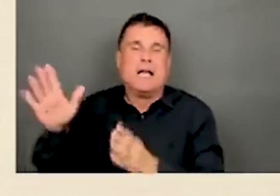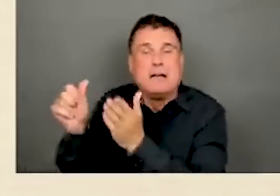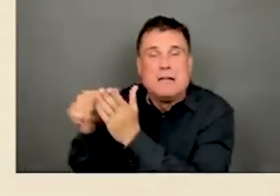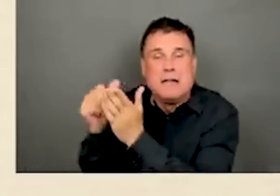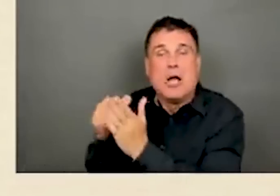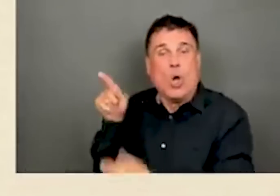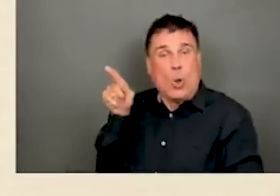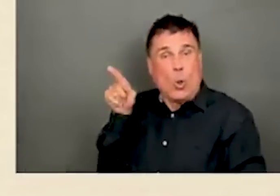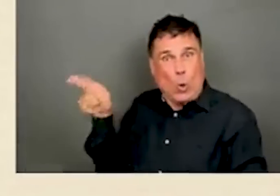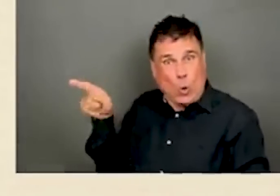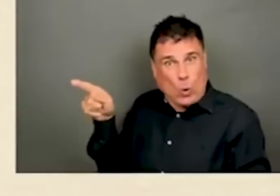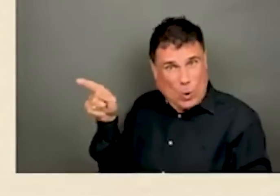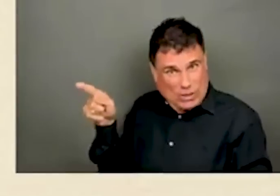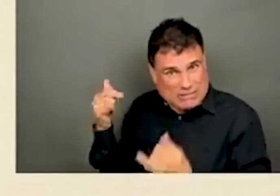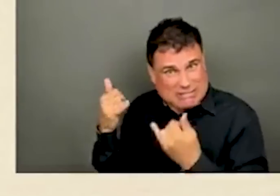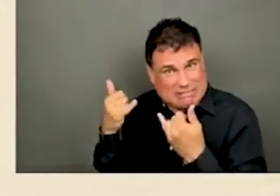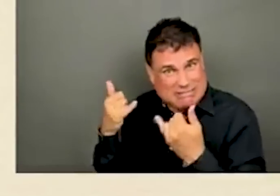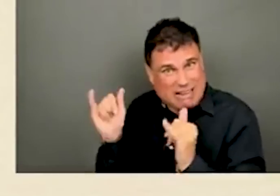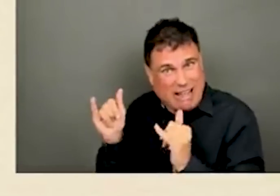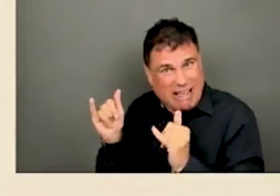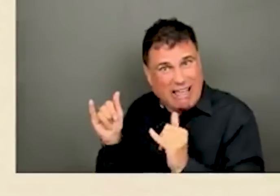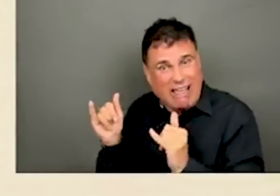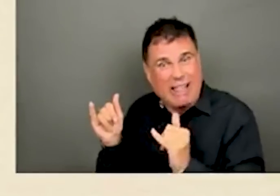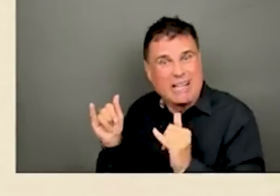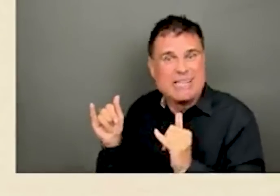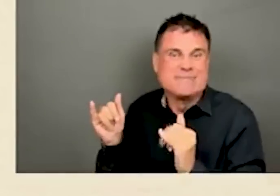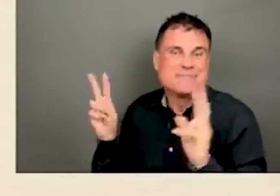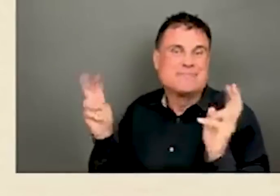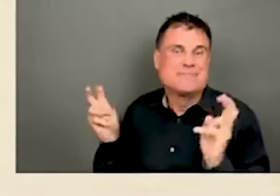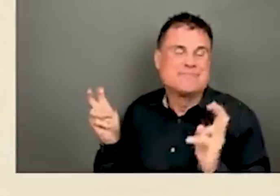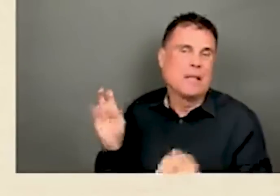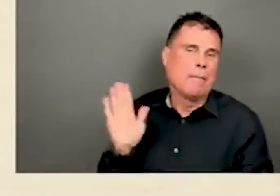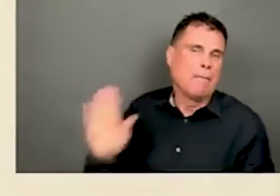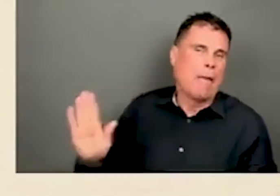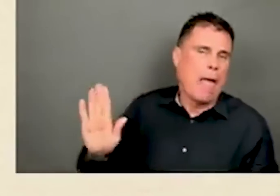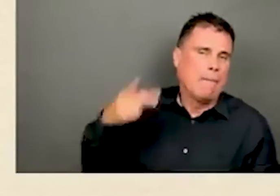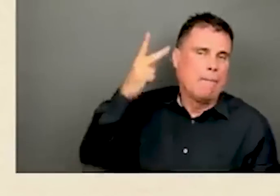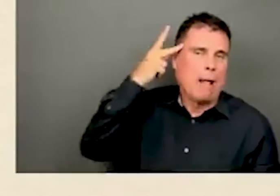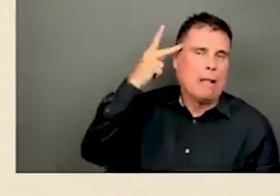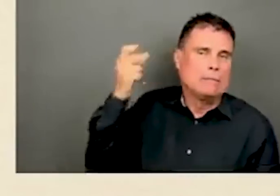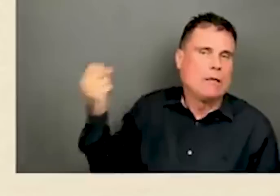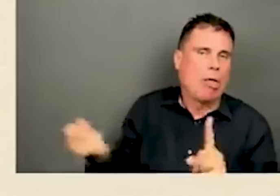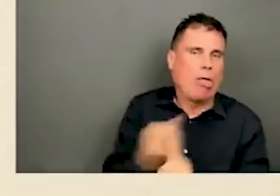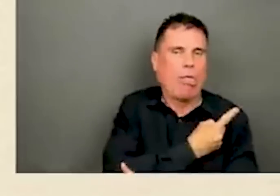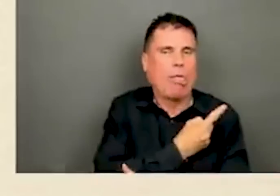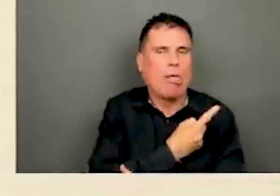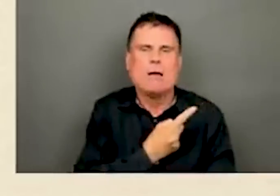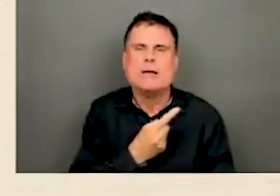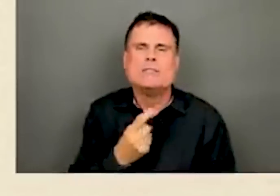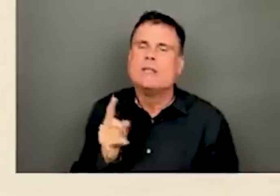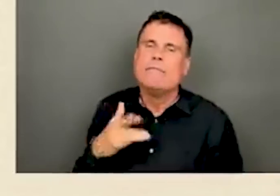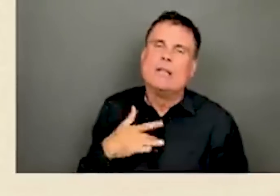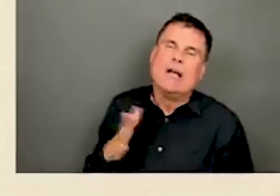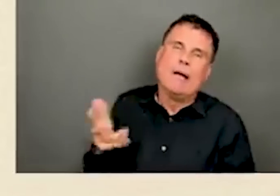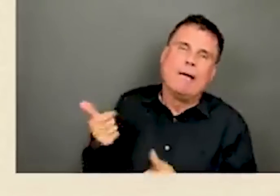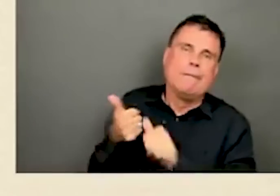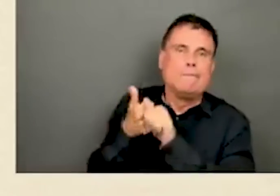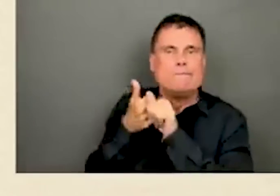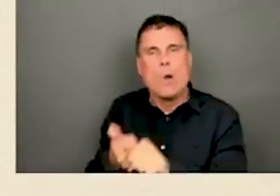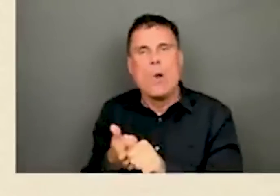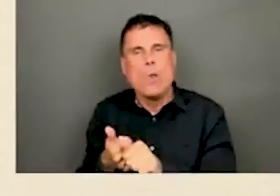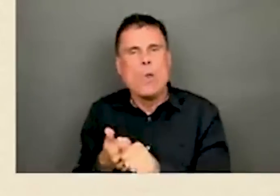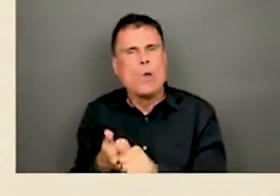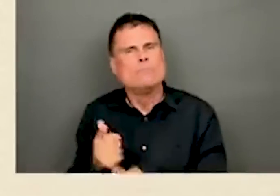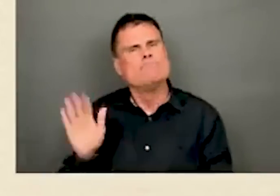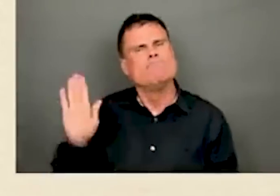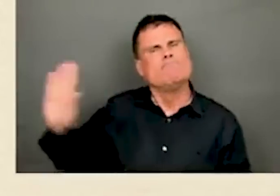were, I guess, a bit jaded with the political game or becoming a little bit exhausted by the back and forth in question period? Like,